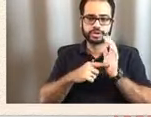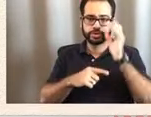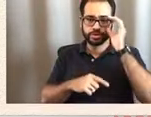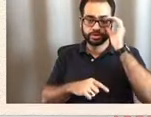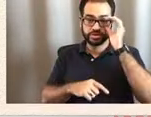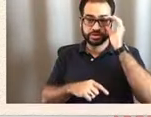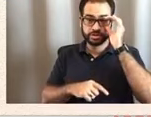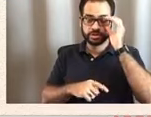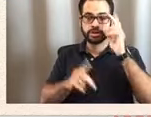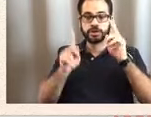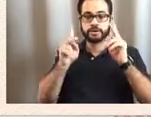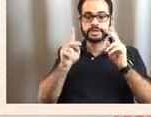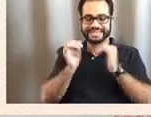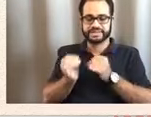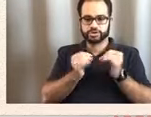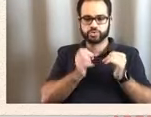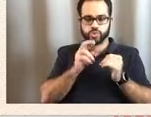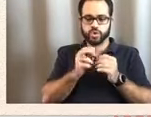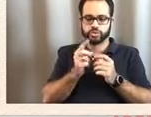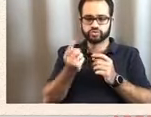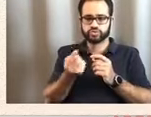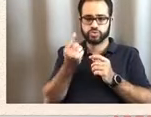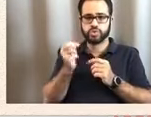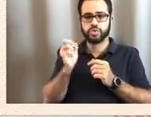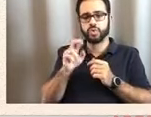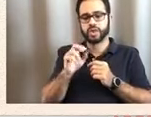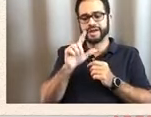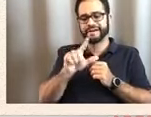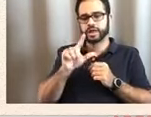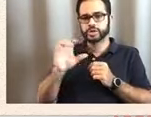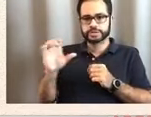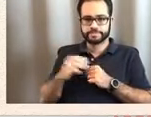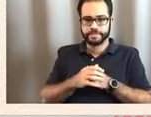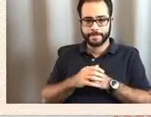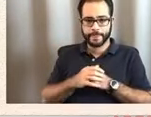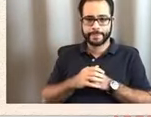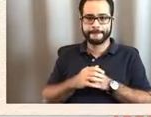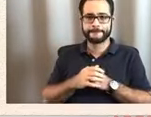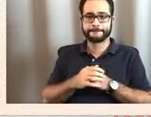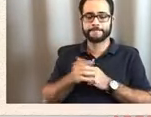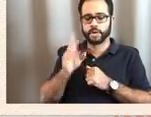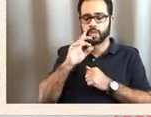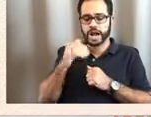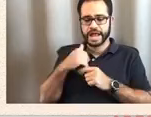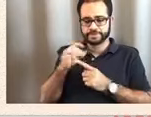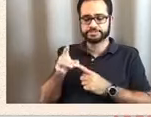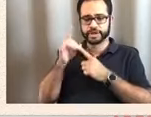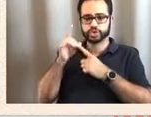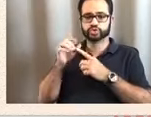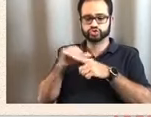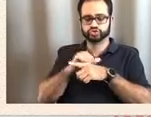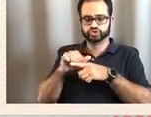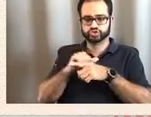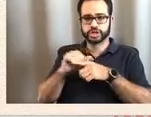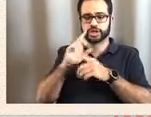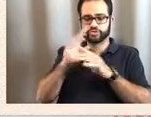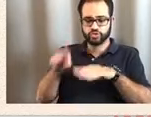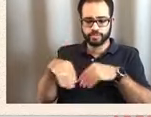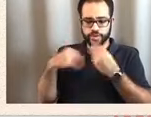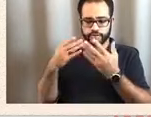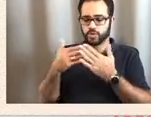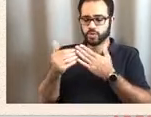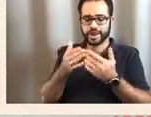sole proprietor or single member LLC. They will have specialized training to provide the services that you hire them